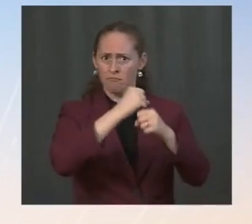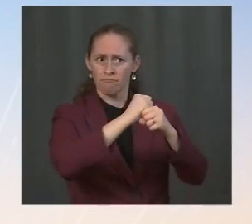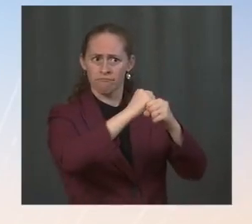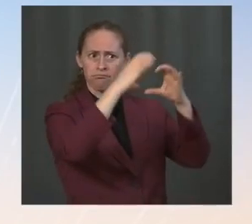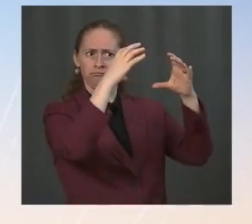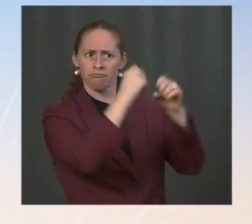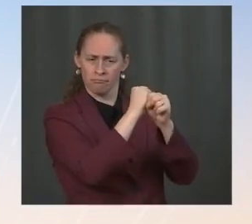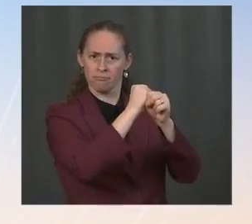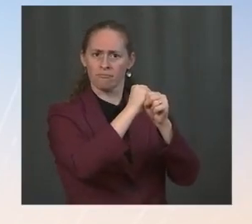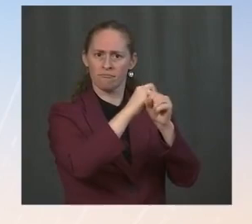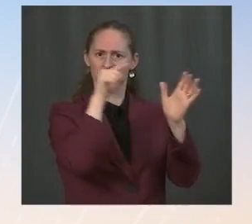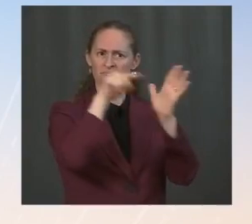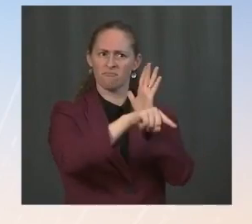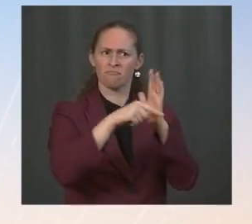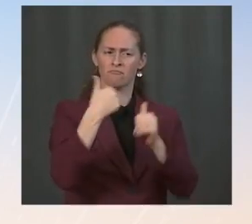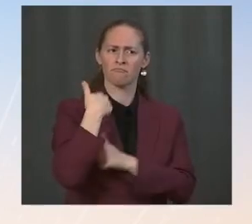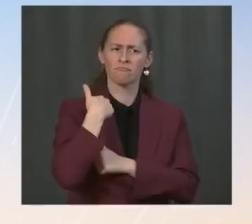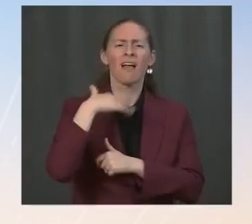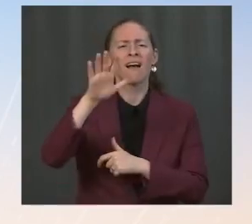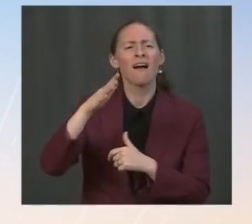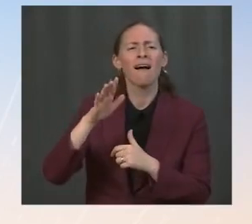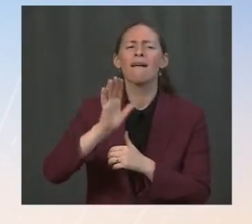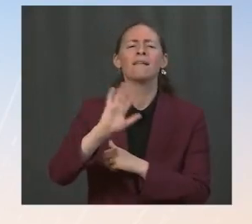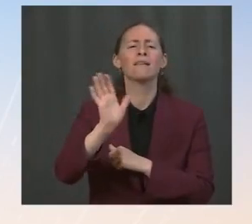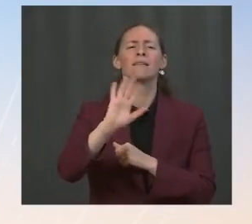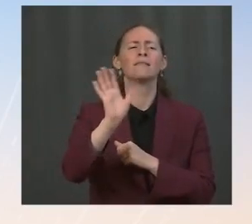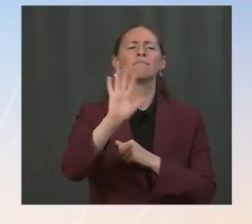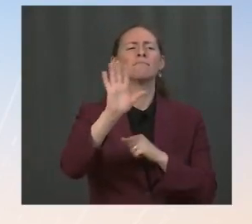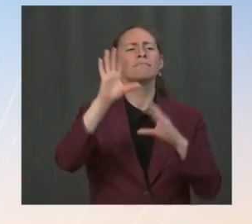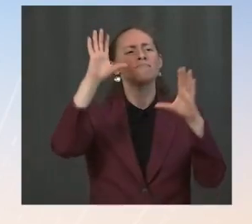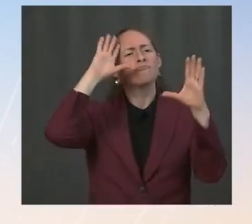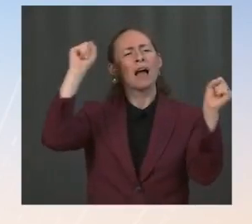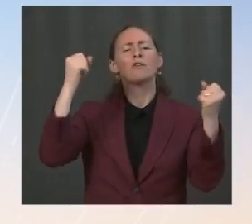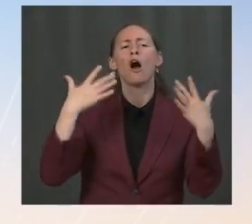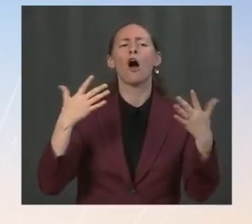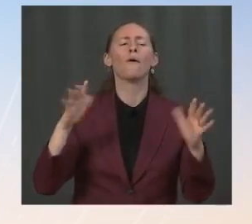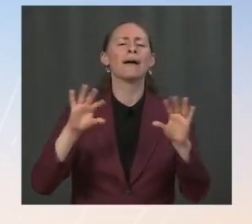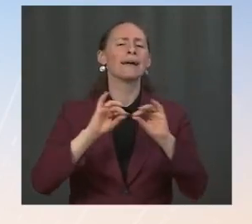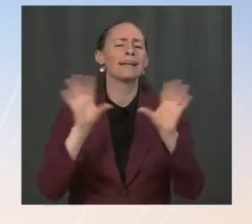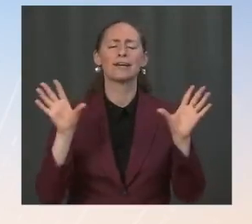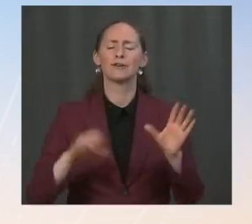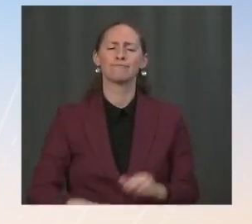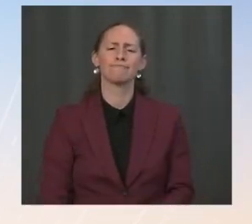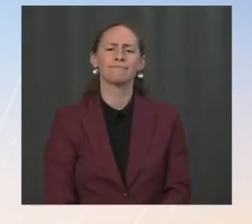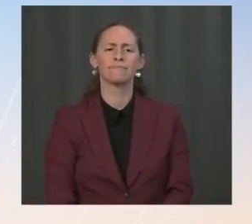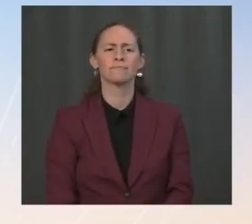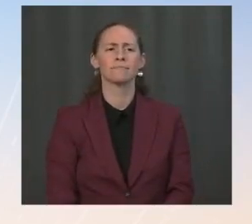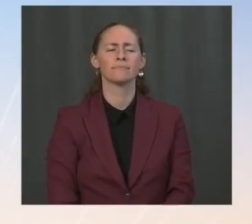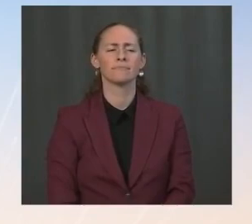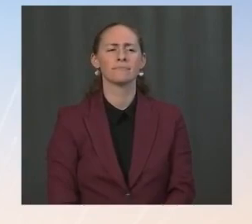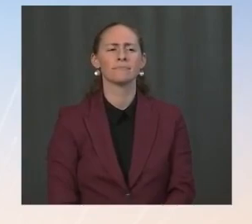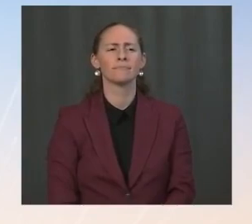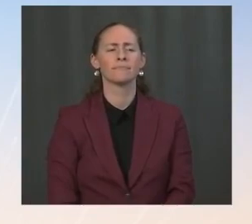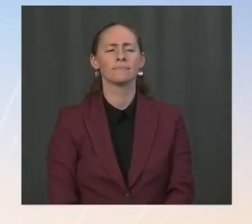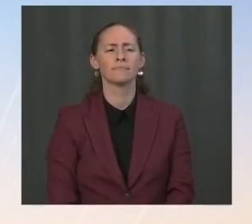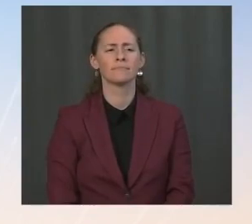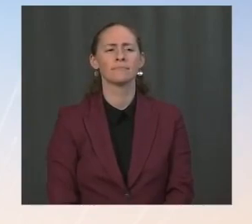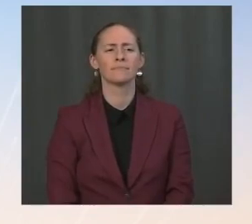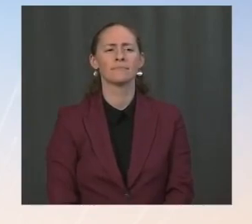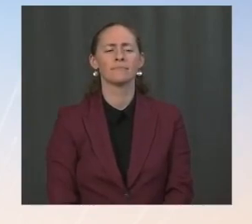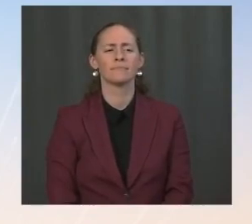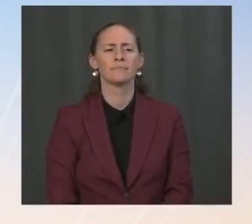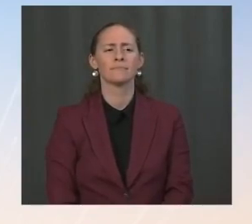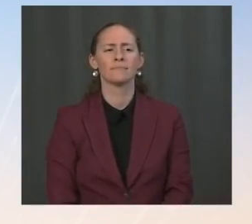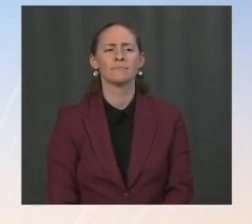them regardless of whether they attack service members. I don't think he could have been more clear. Go ahead. Yes, Jen. At least 67 House Democrats now have signed on to